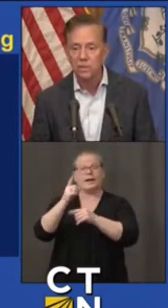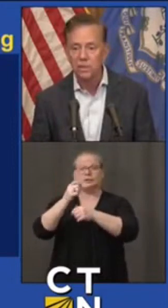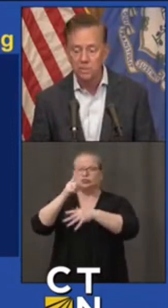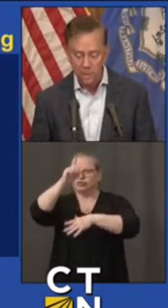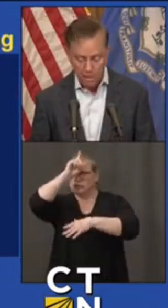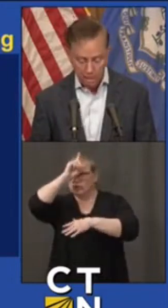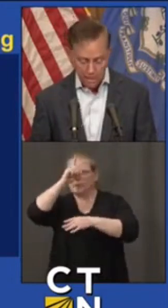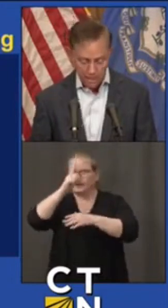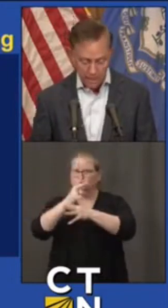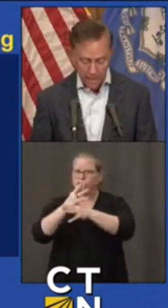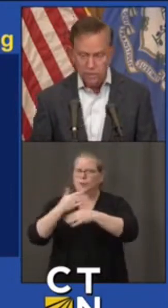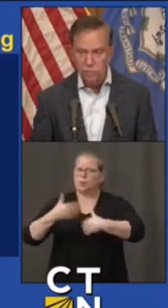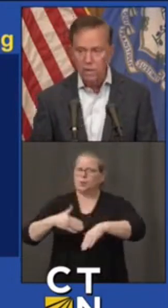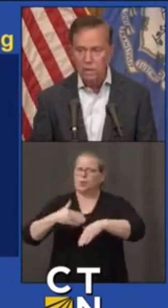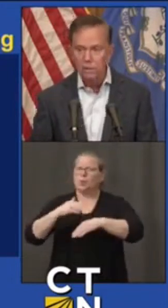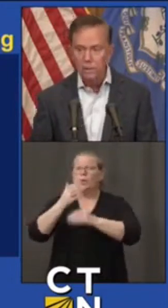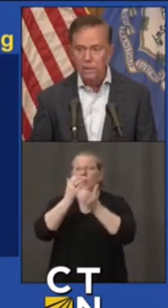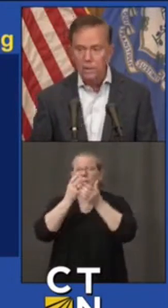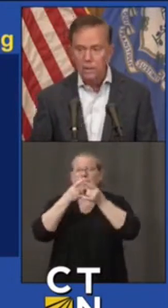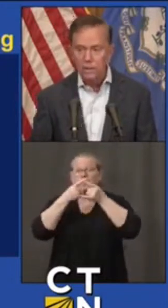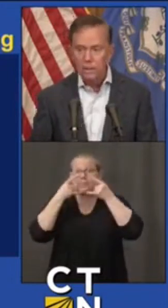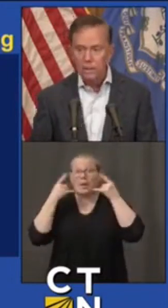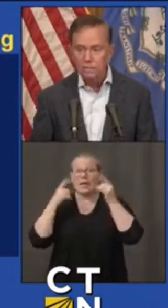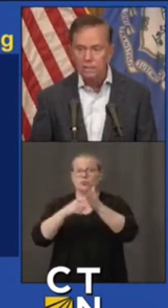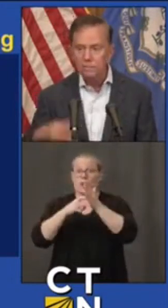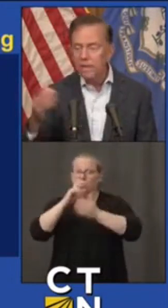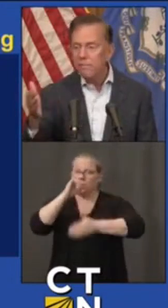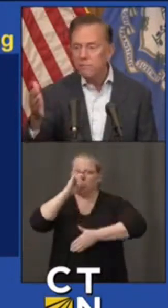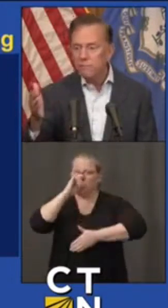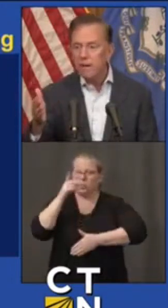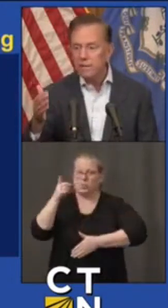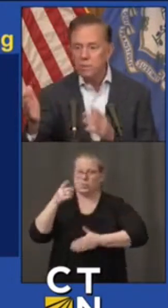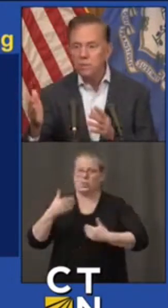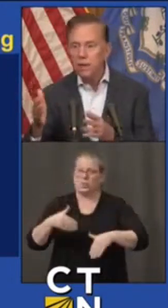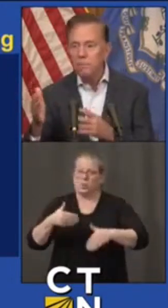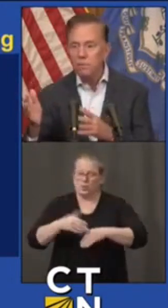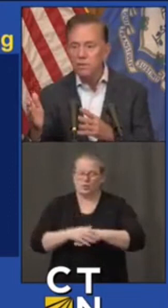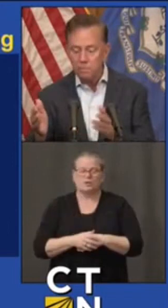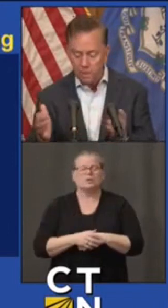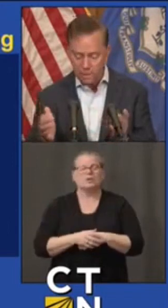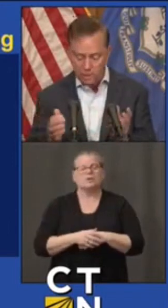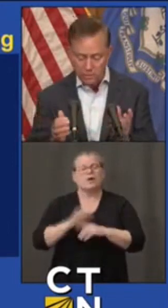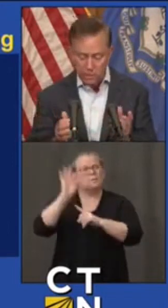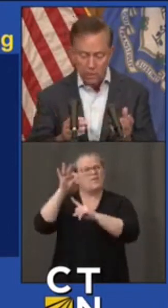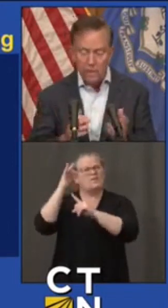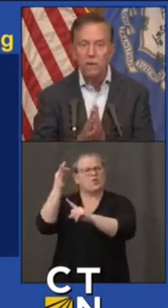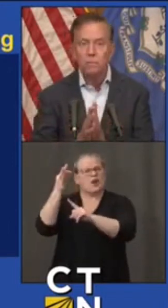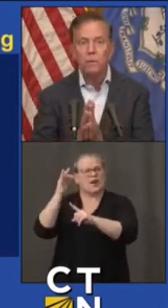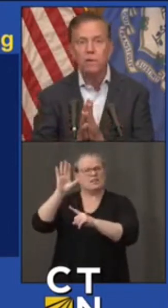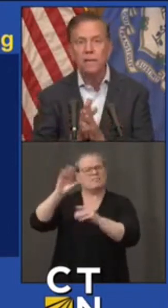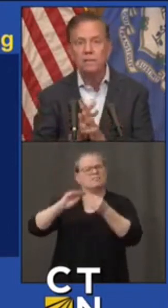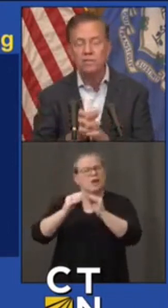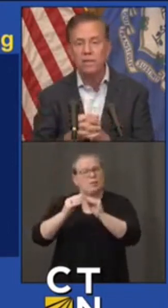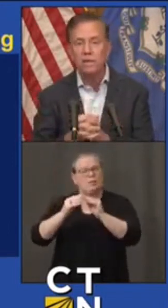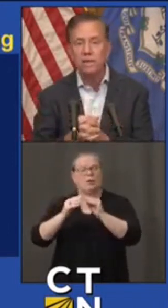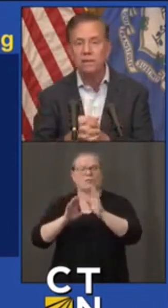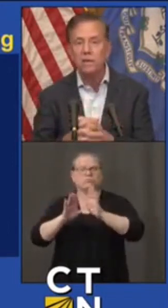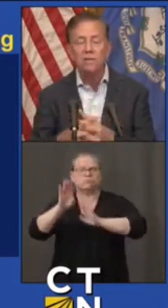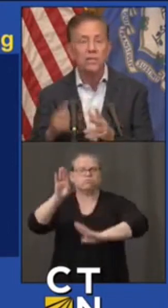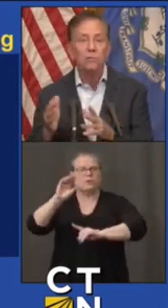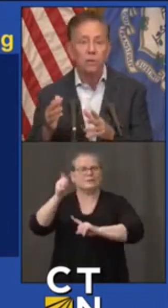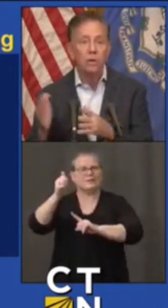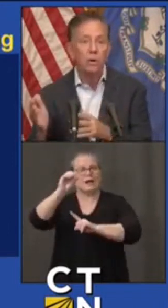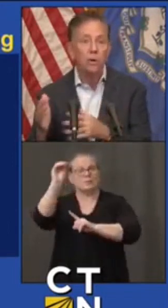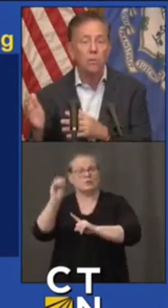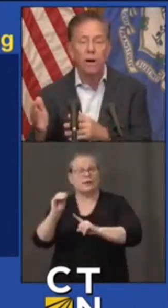mask, I might add as well. But even France with a 10% positivity rate, compare that to, say,